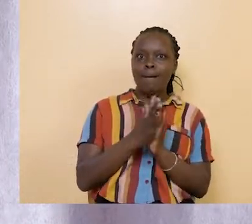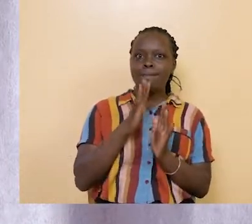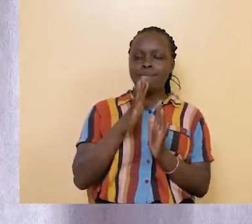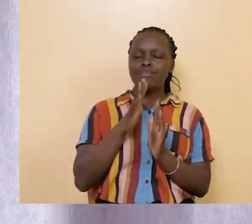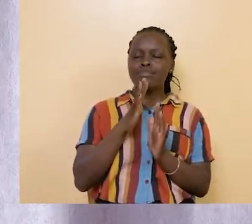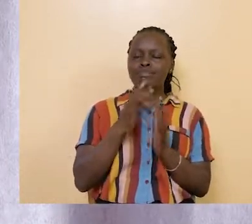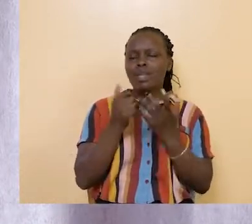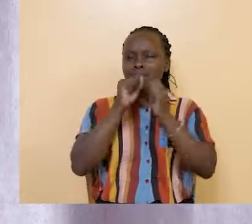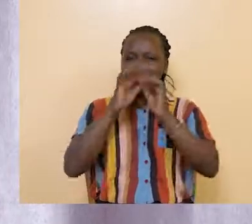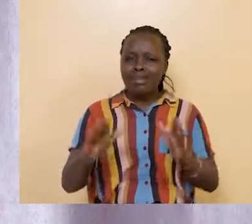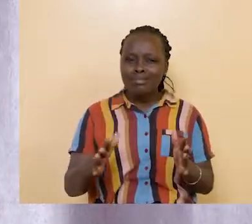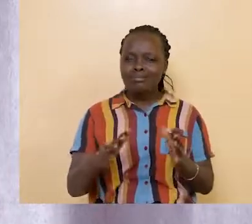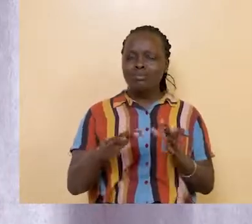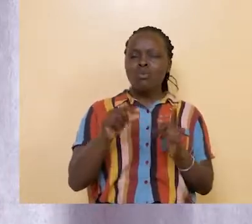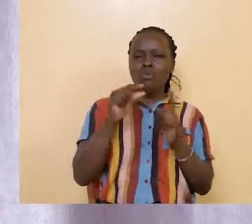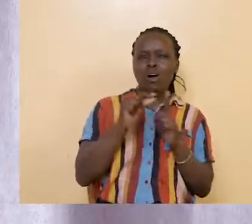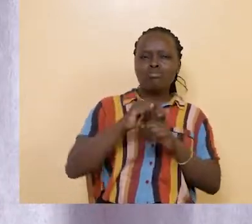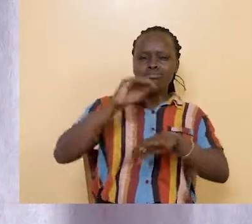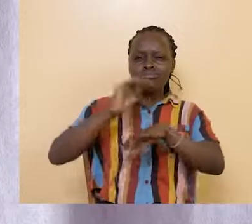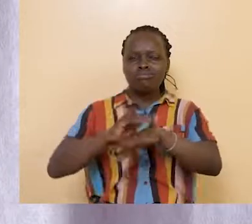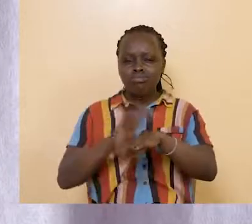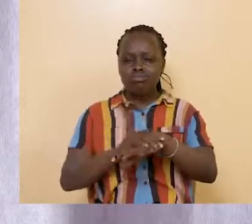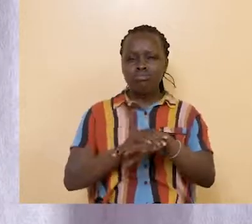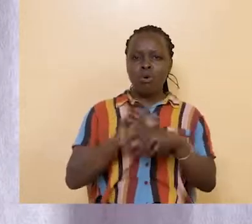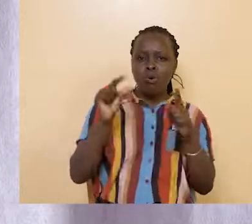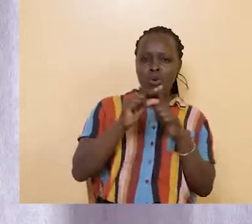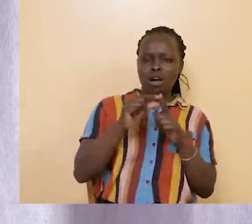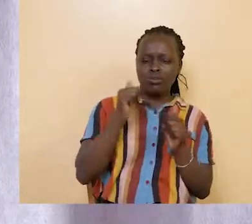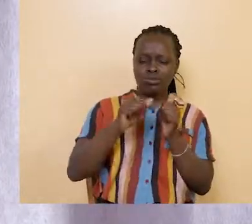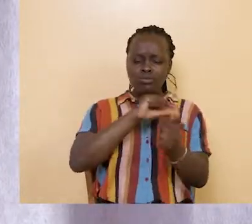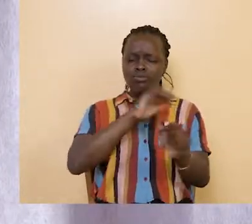blessing, to be words that are redemptive in nature, to be words that are